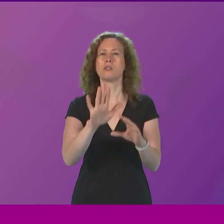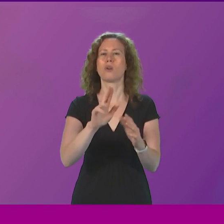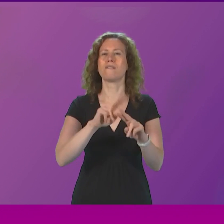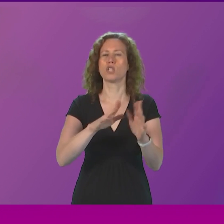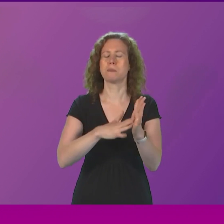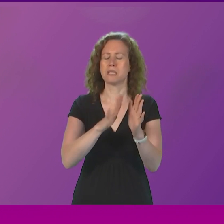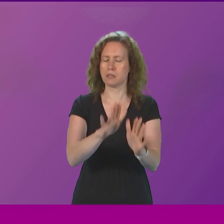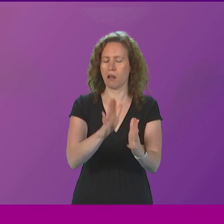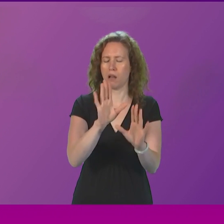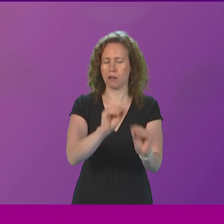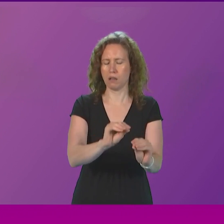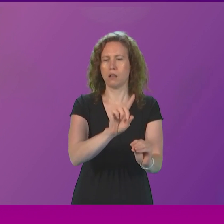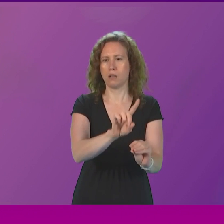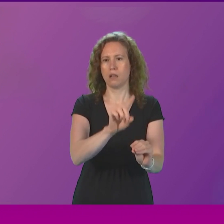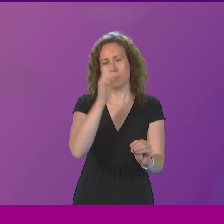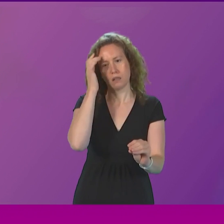level of hypocrisy, Presiding Officer.